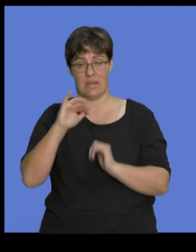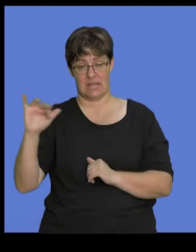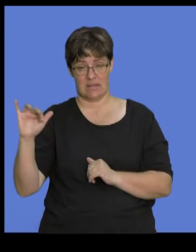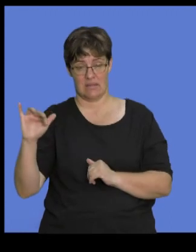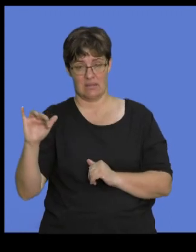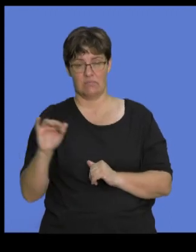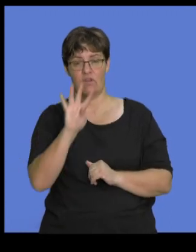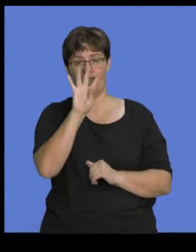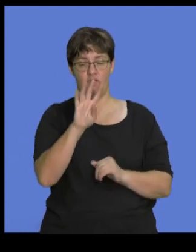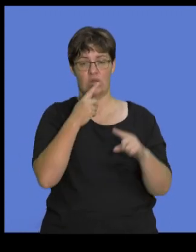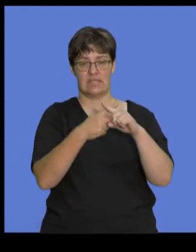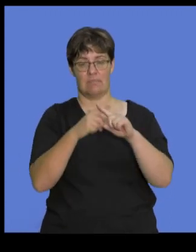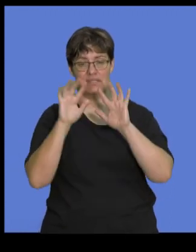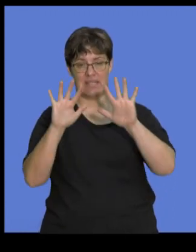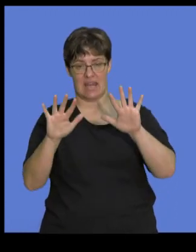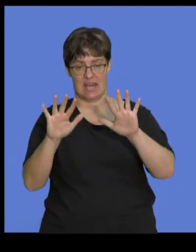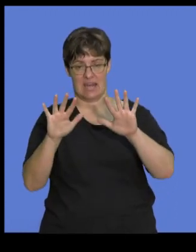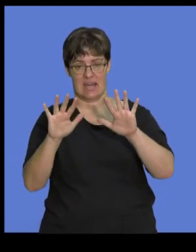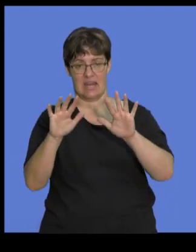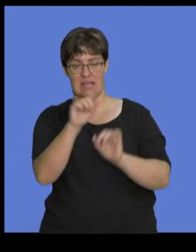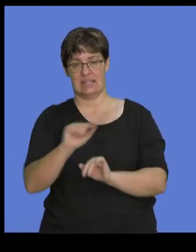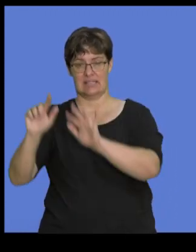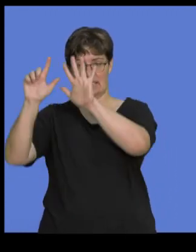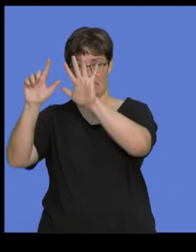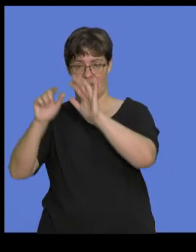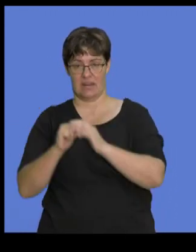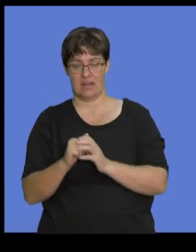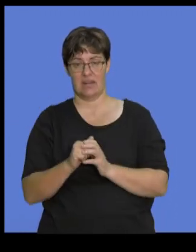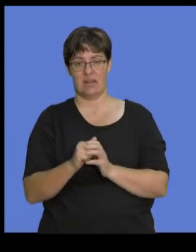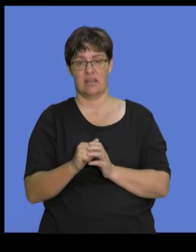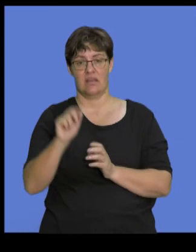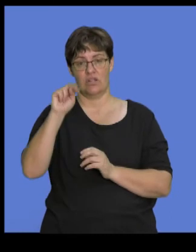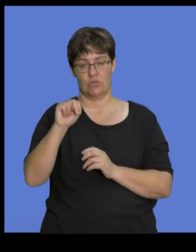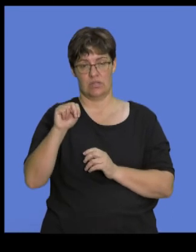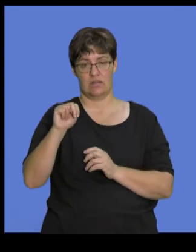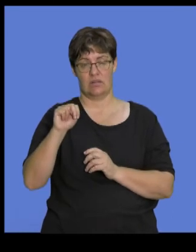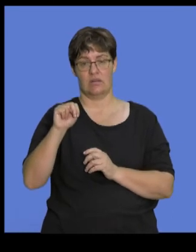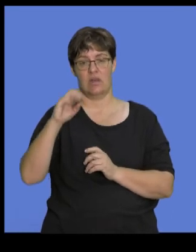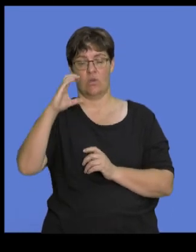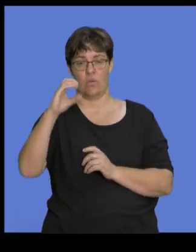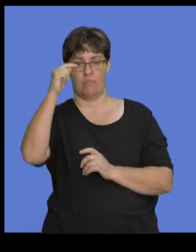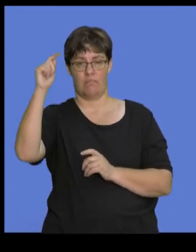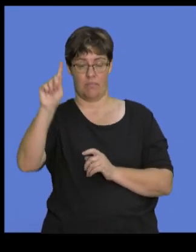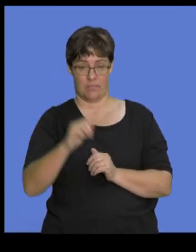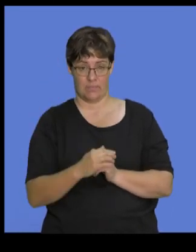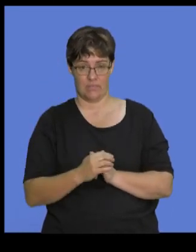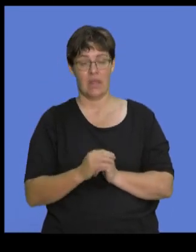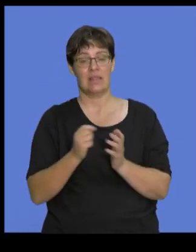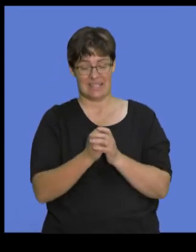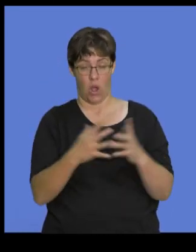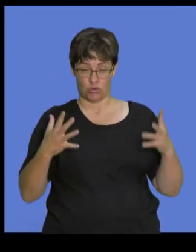is 4 times 10 exponent 7 Newton per coulomb. This